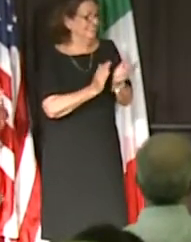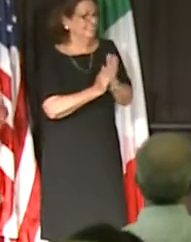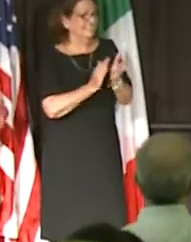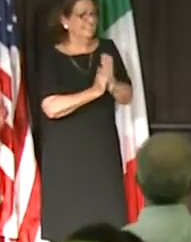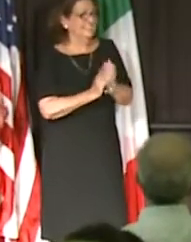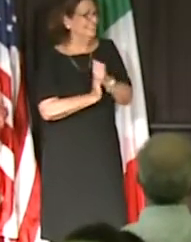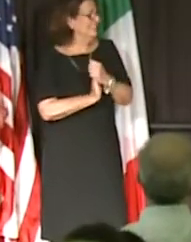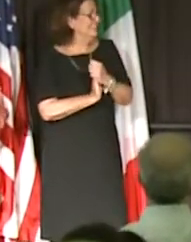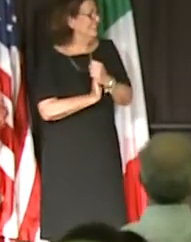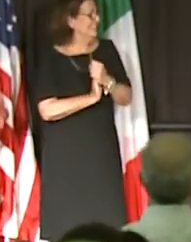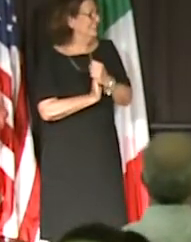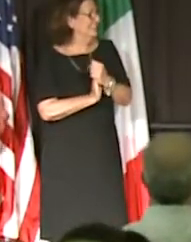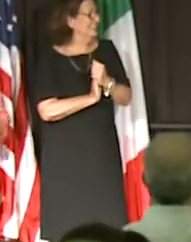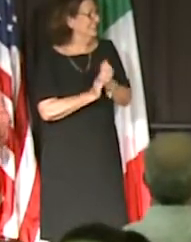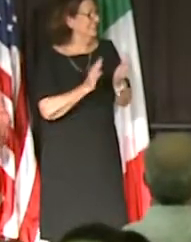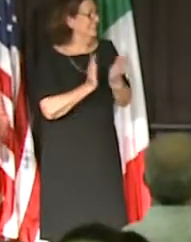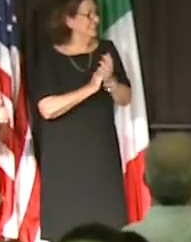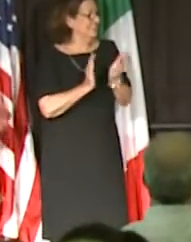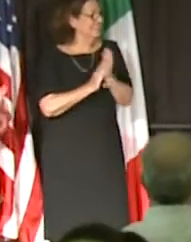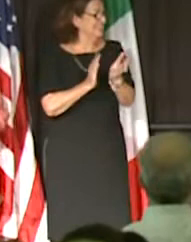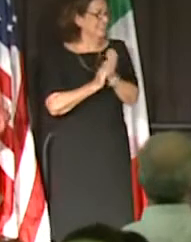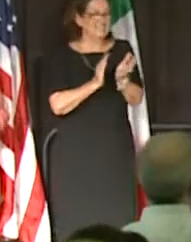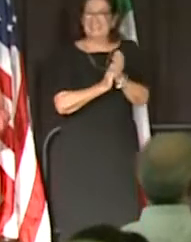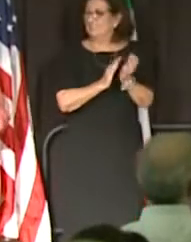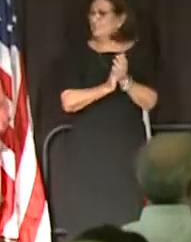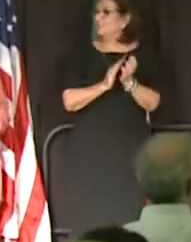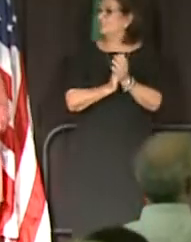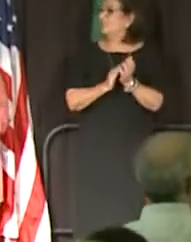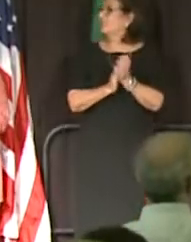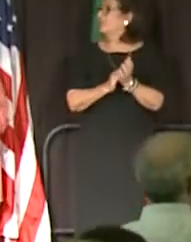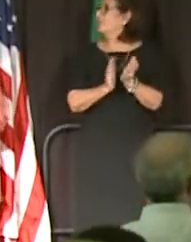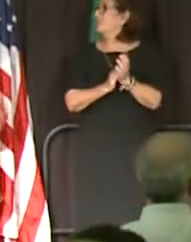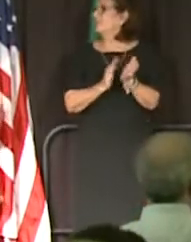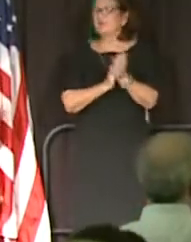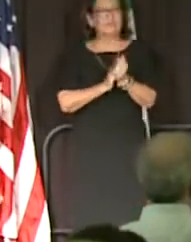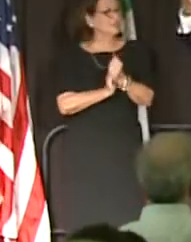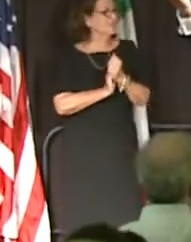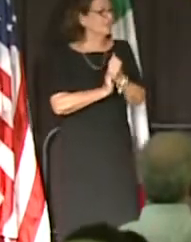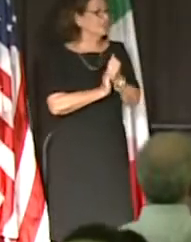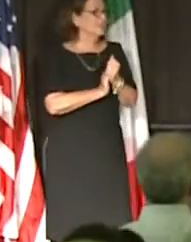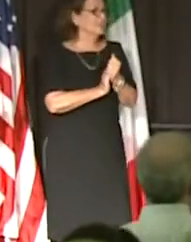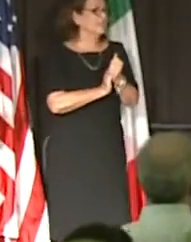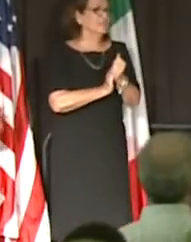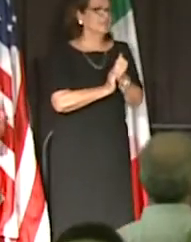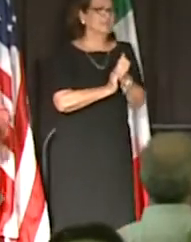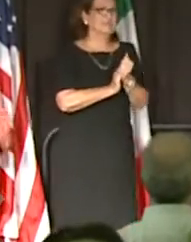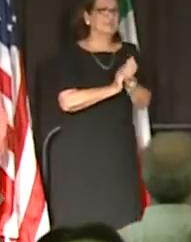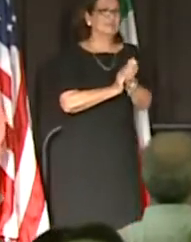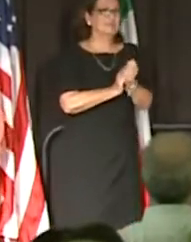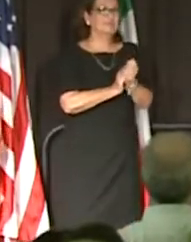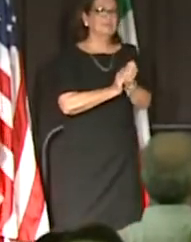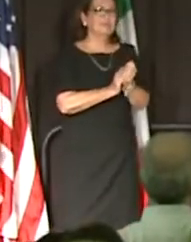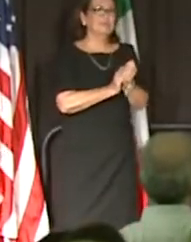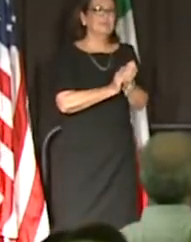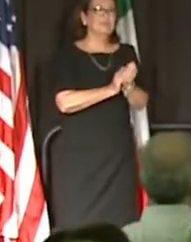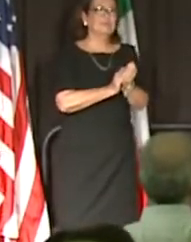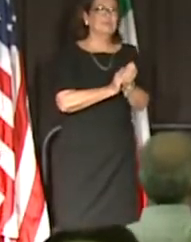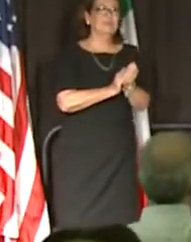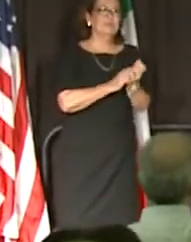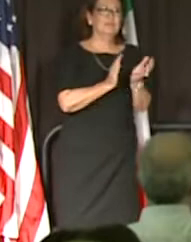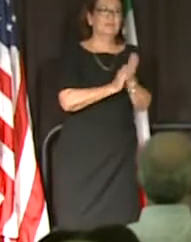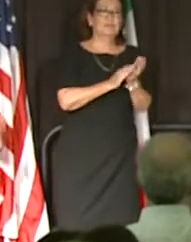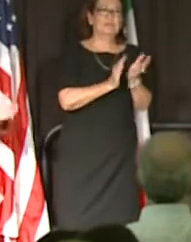my Press Secretary, Eric Phillips, and our Director for Special Events, who puts on all these wonderful events,